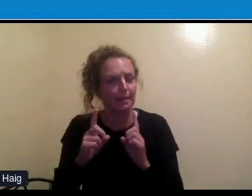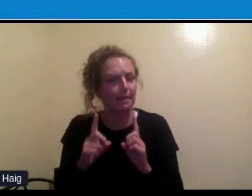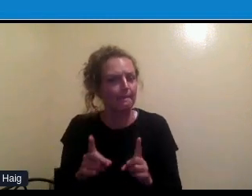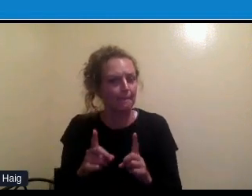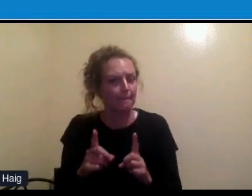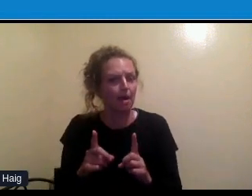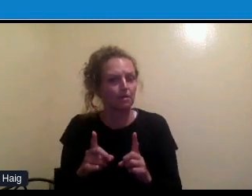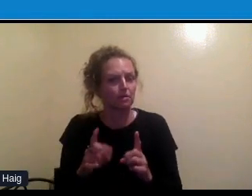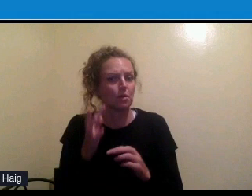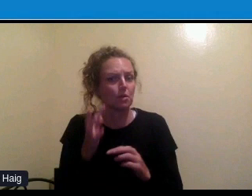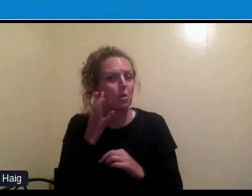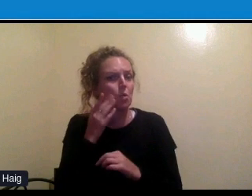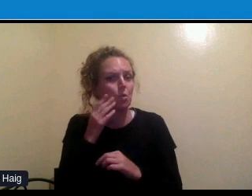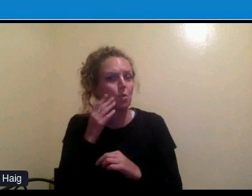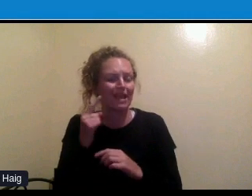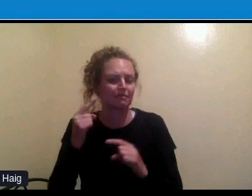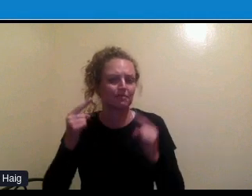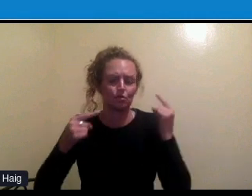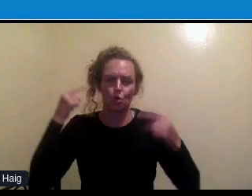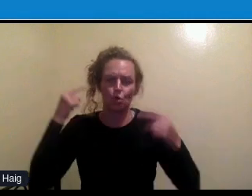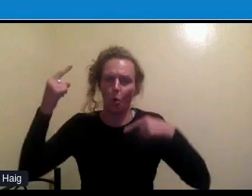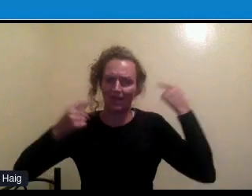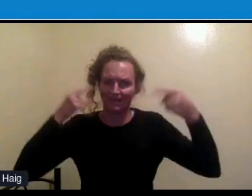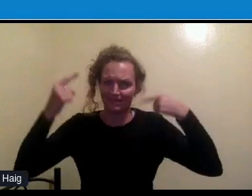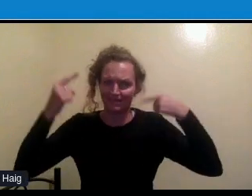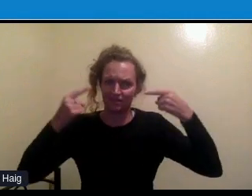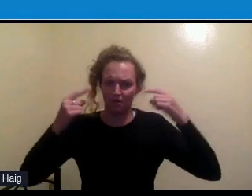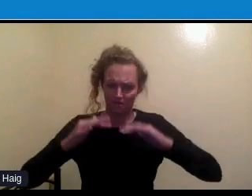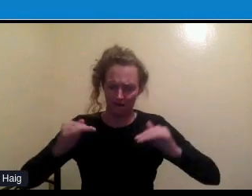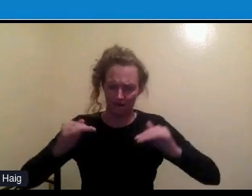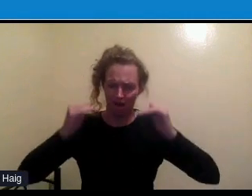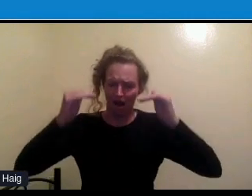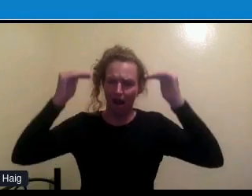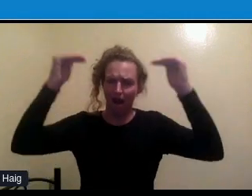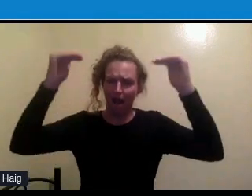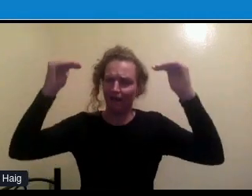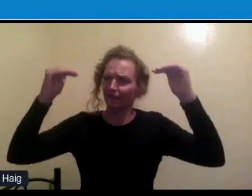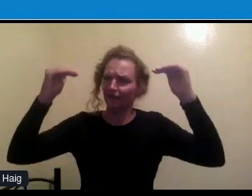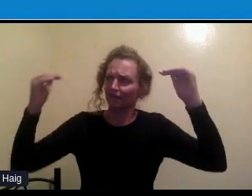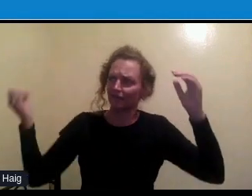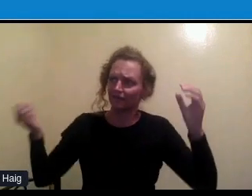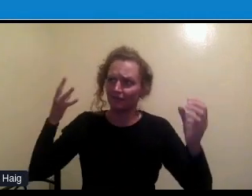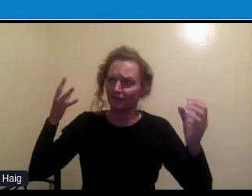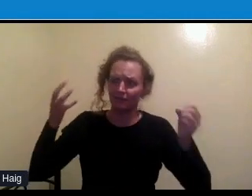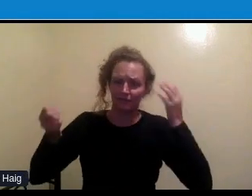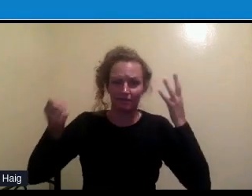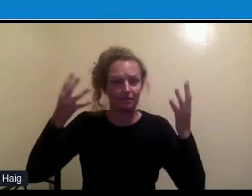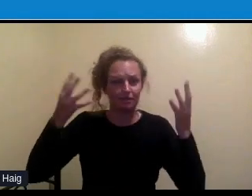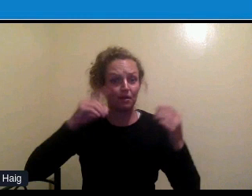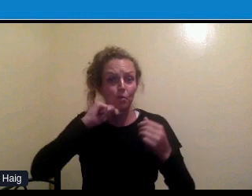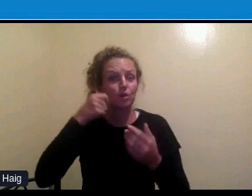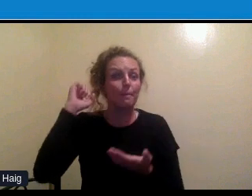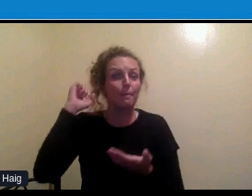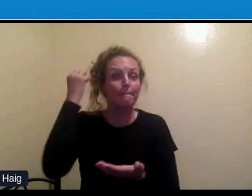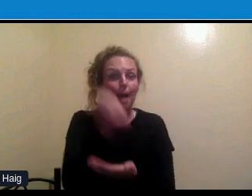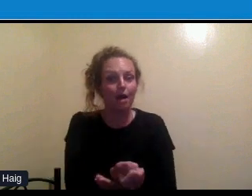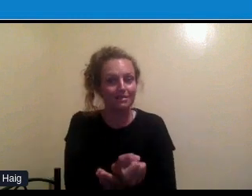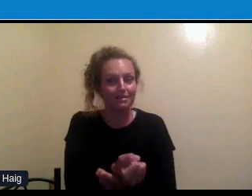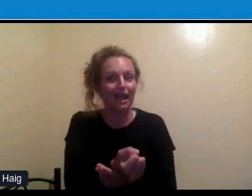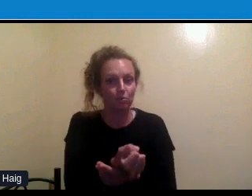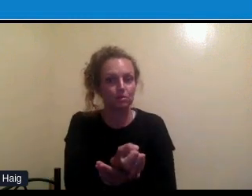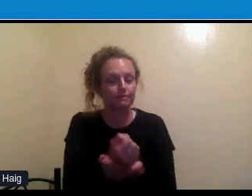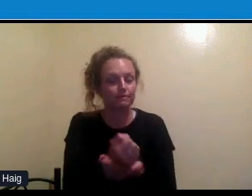noises of a certain frequency occurred around them, they would pass out. And so this student needed to